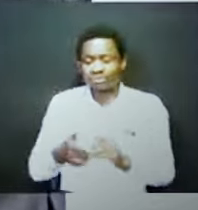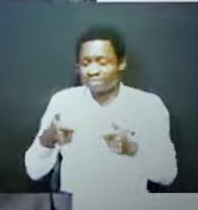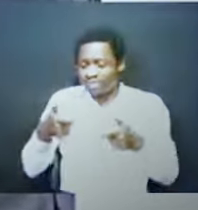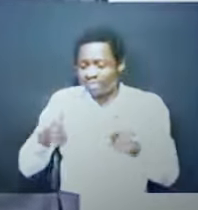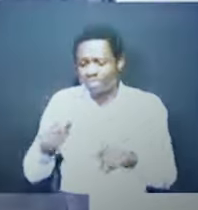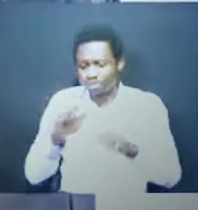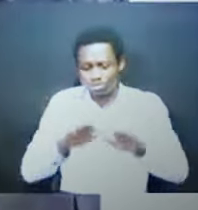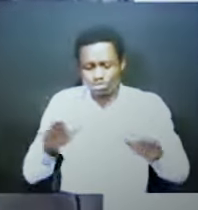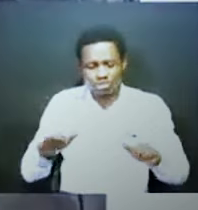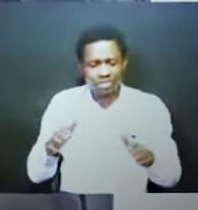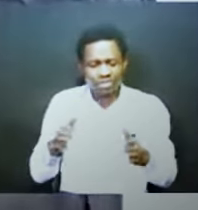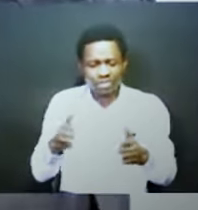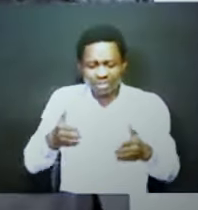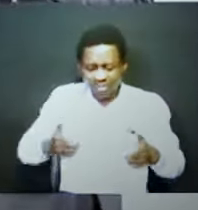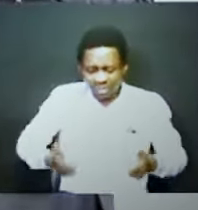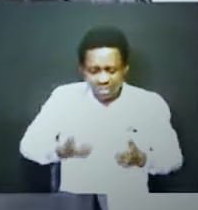by